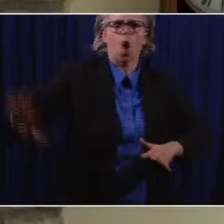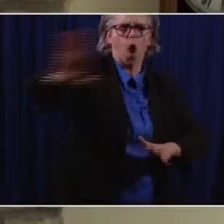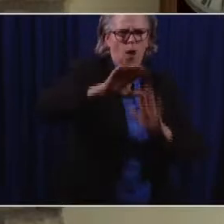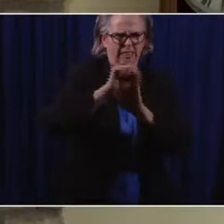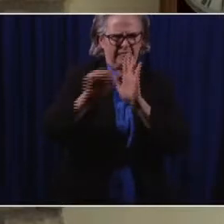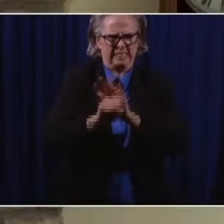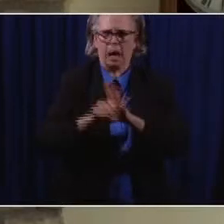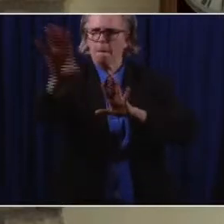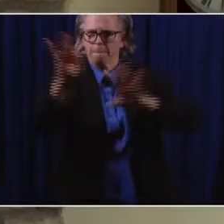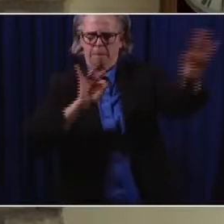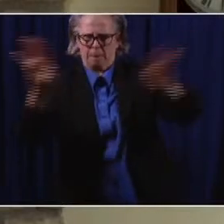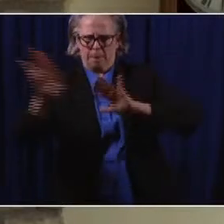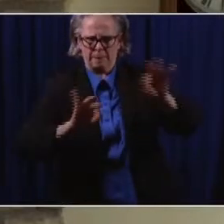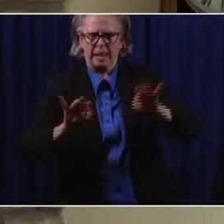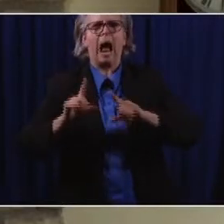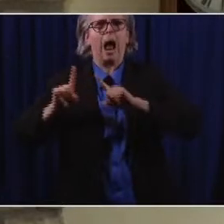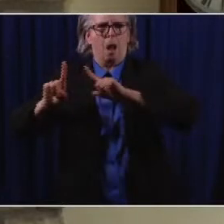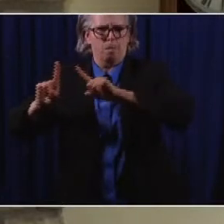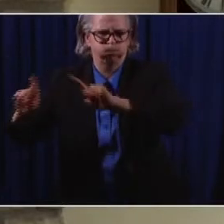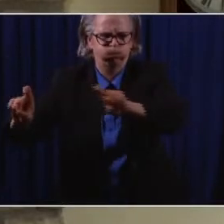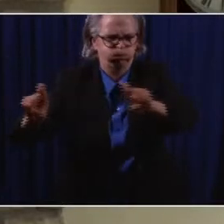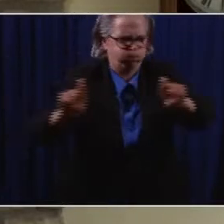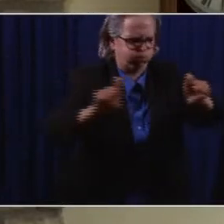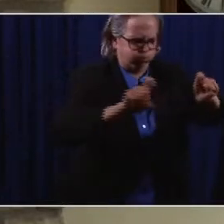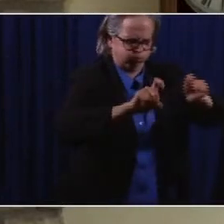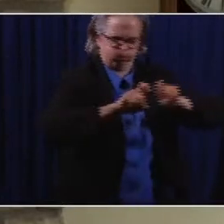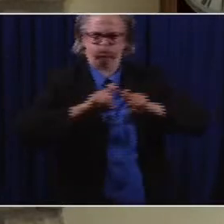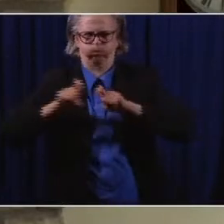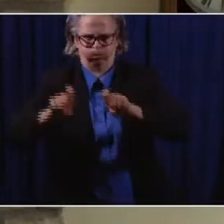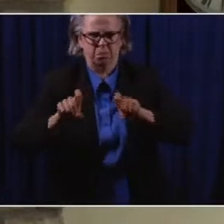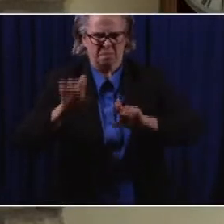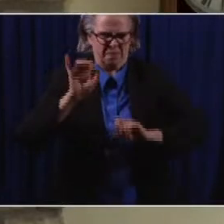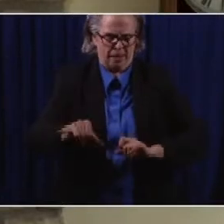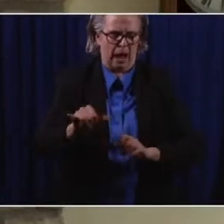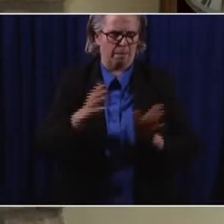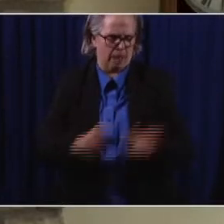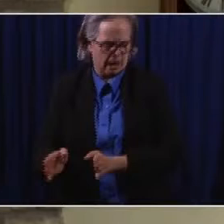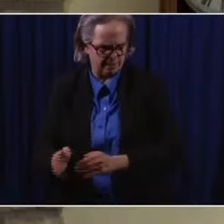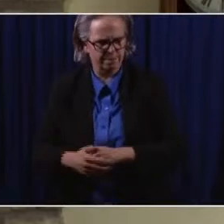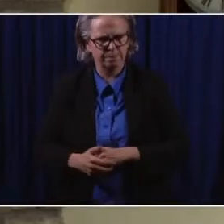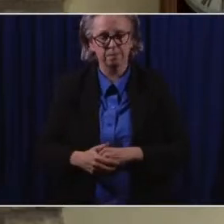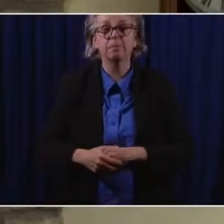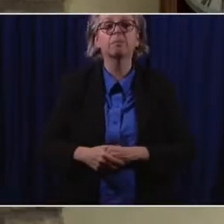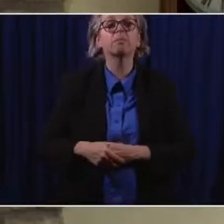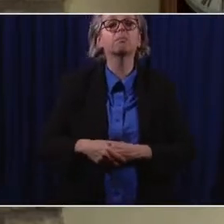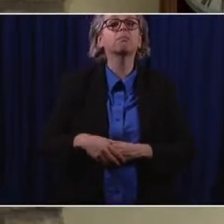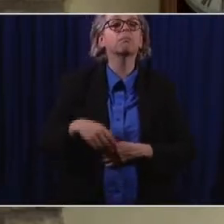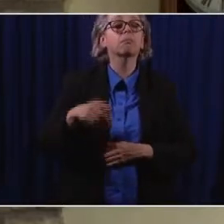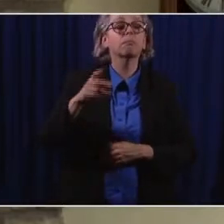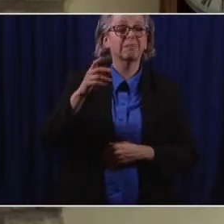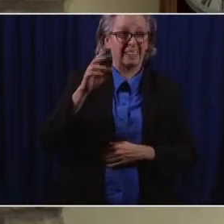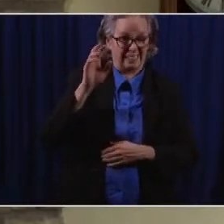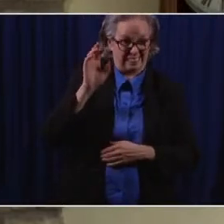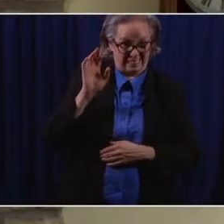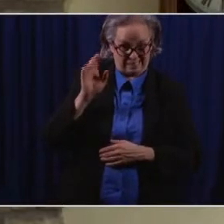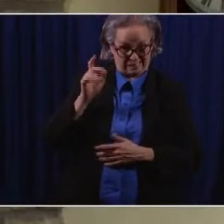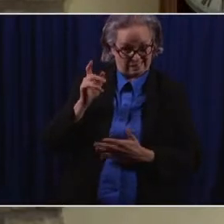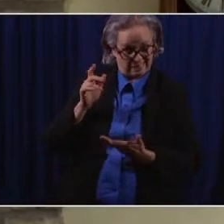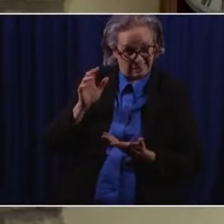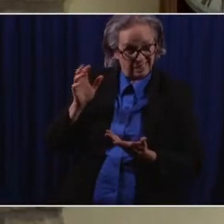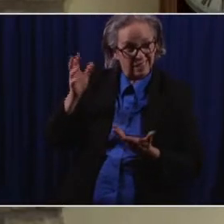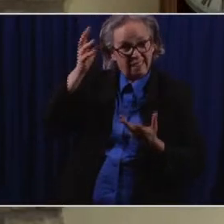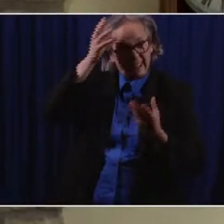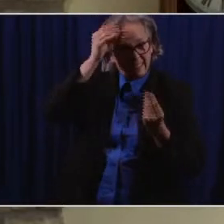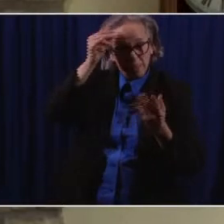frankly, of those individuals who meet that criteria, who would normally have been quarantined. And we're going to